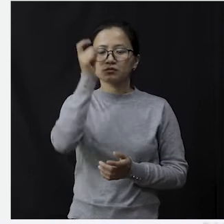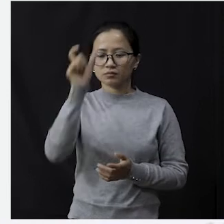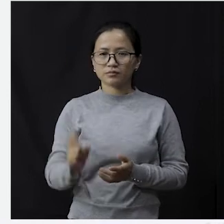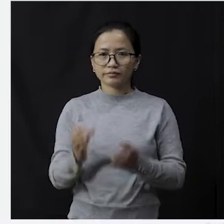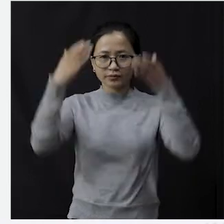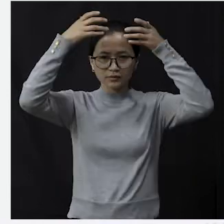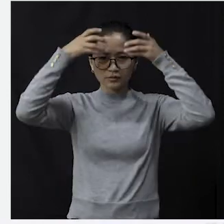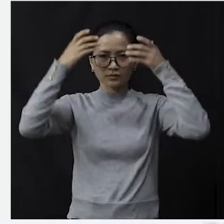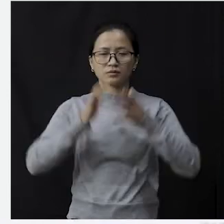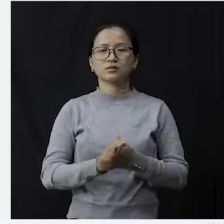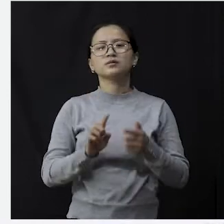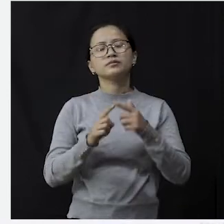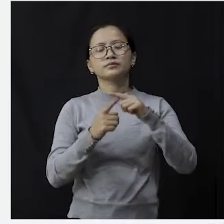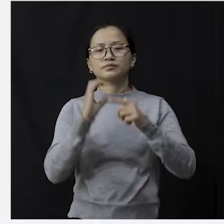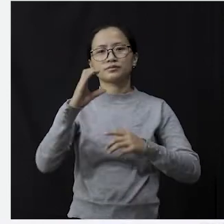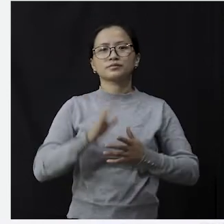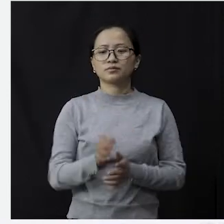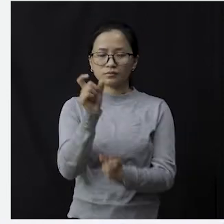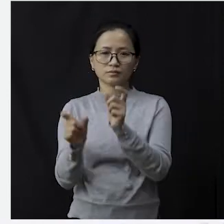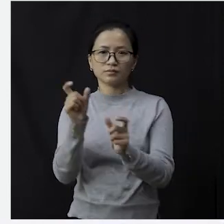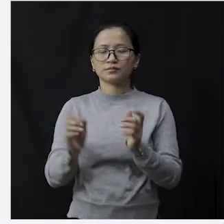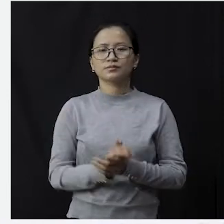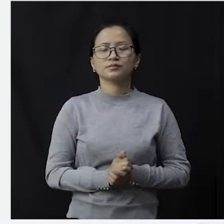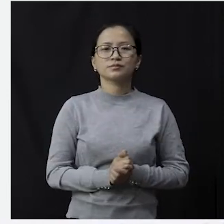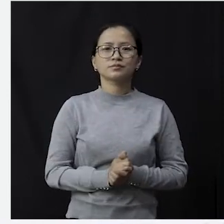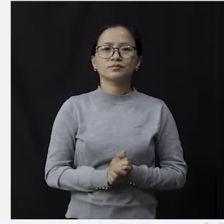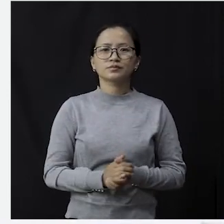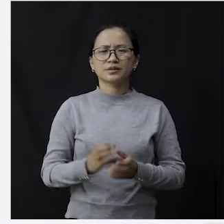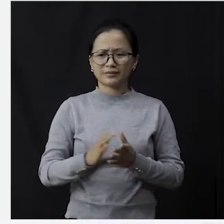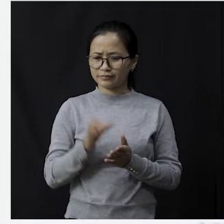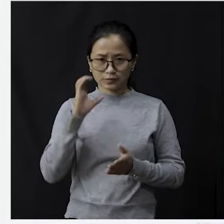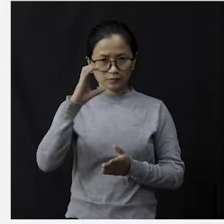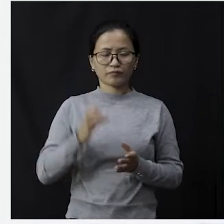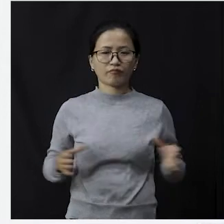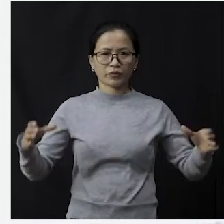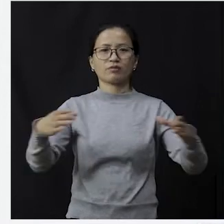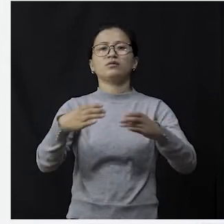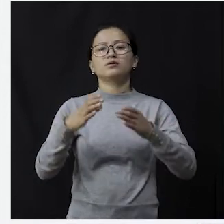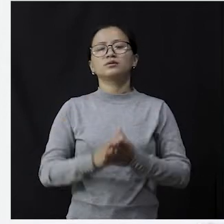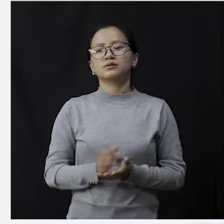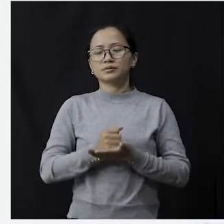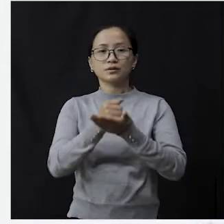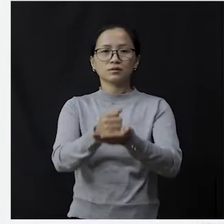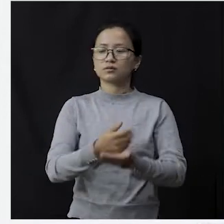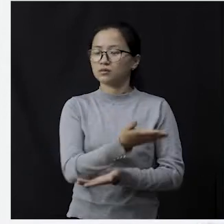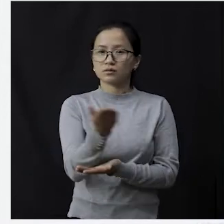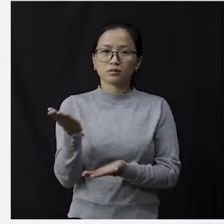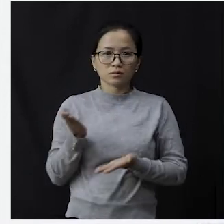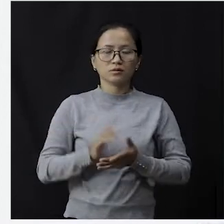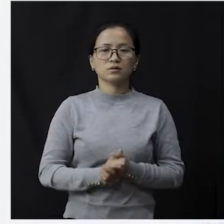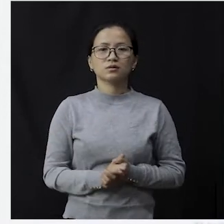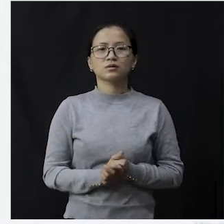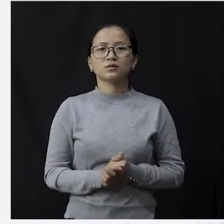nurse, etc. These peoples are called as a community helpers, and they are also called